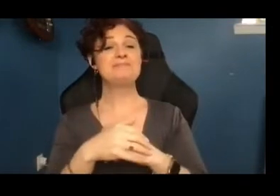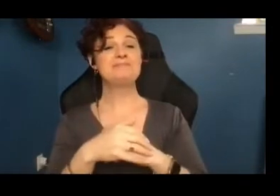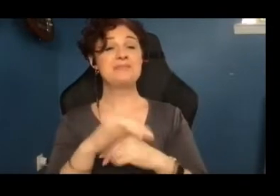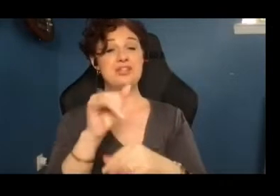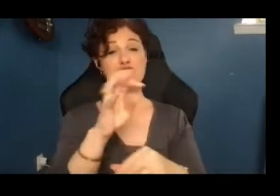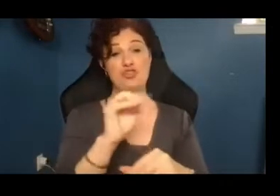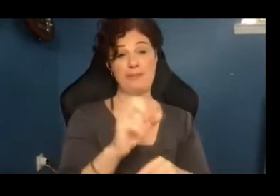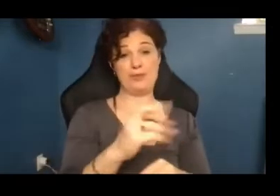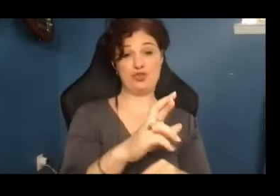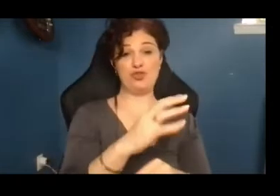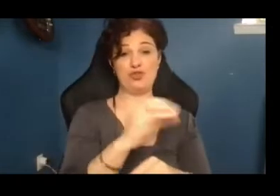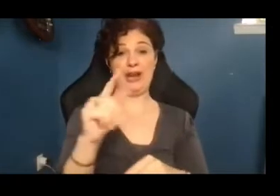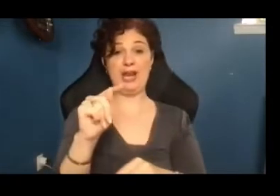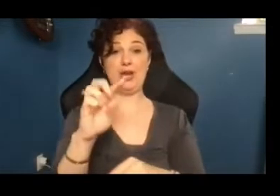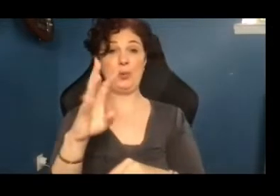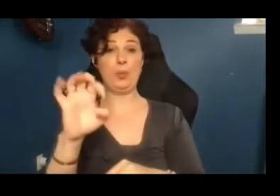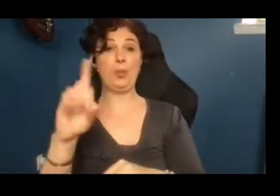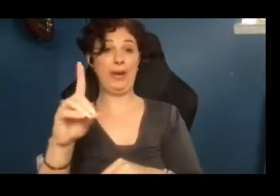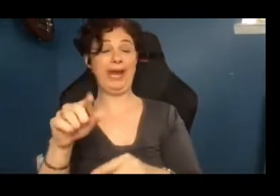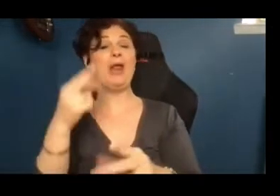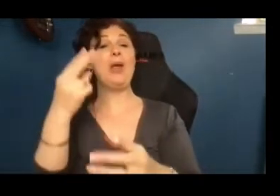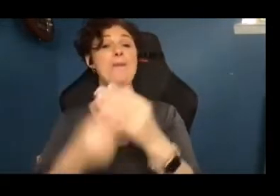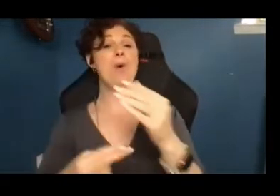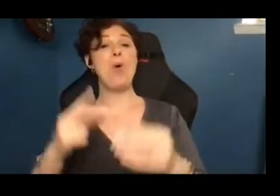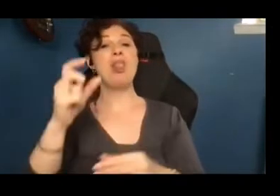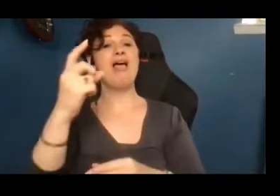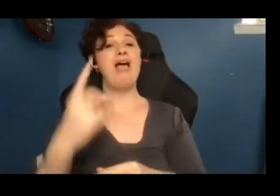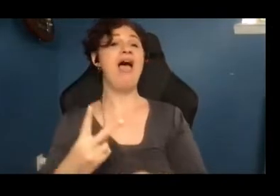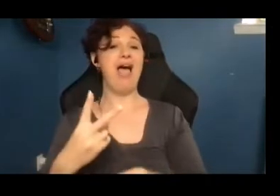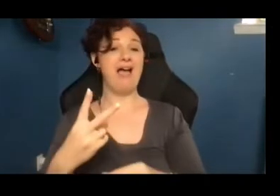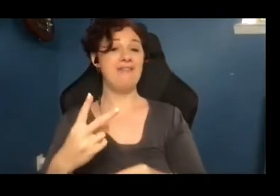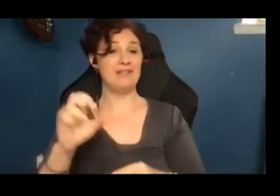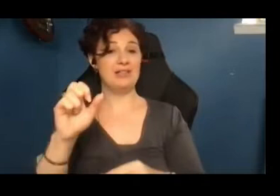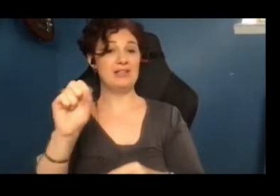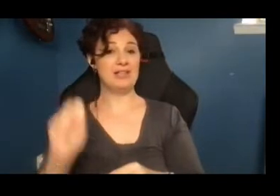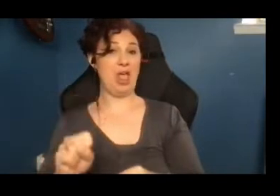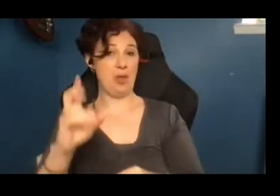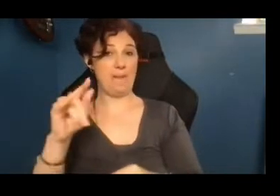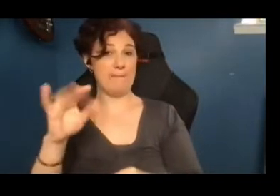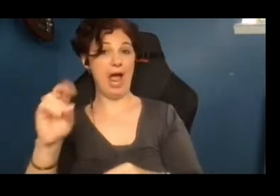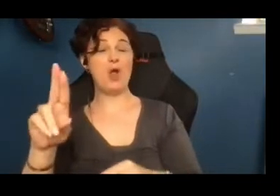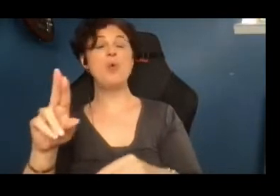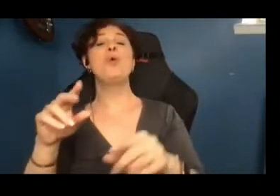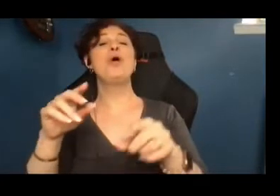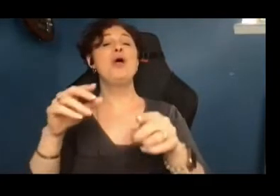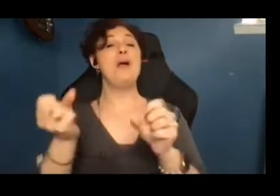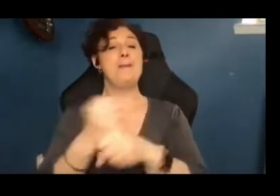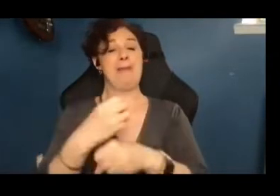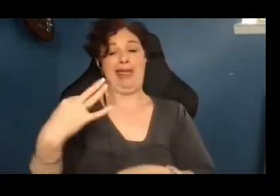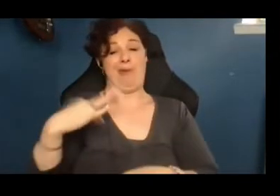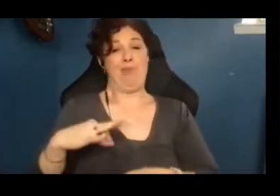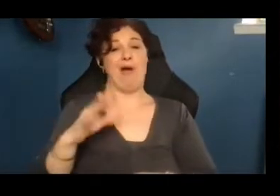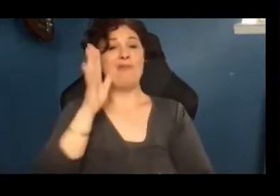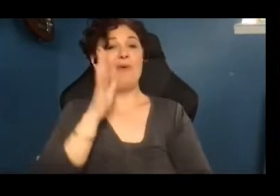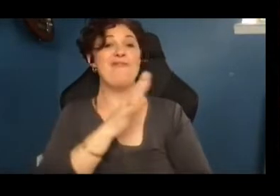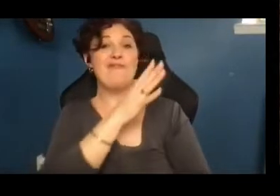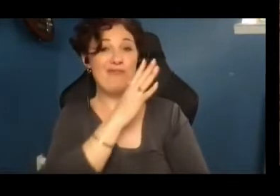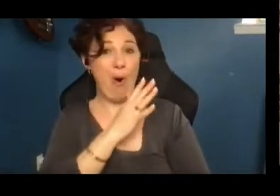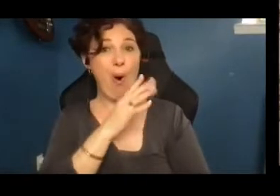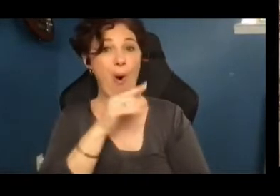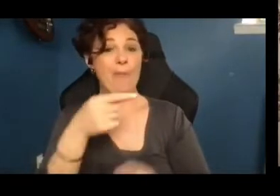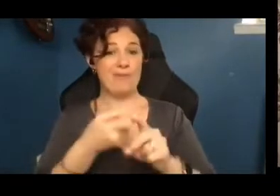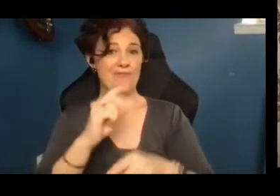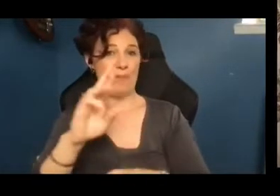Jim Jr. and Tweed, who are both half Southern Paiute, to make a very profitable farm out of